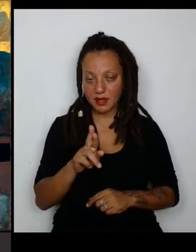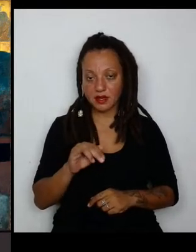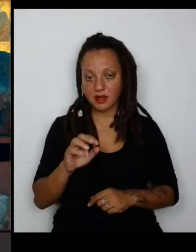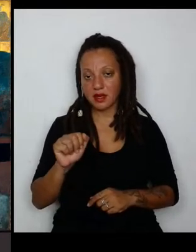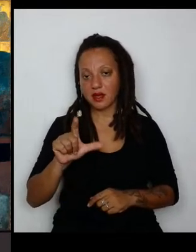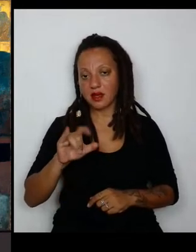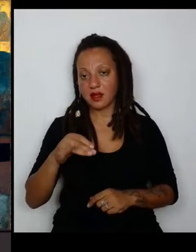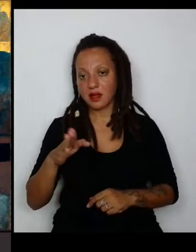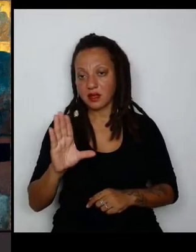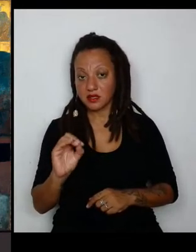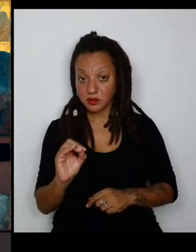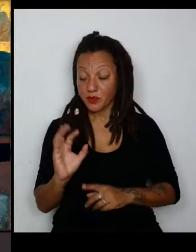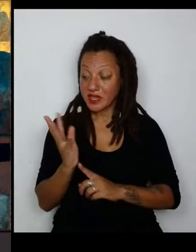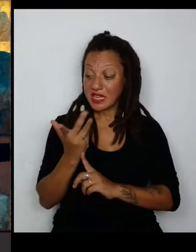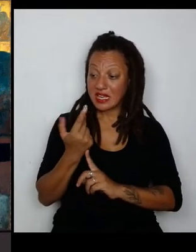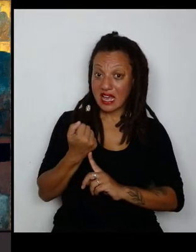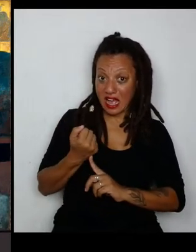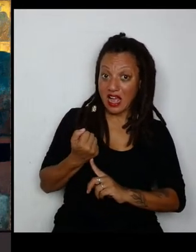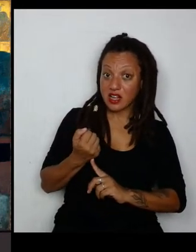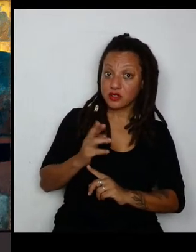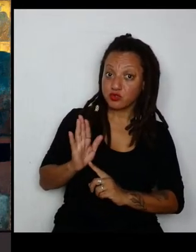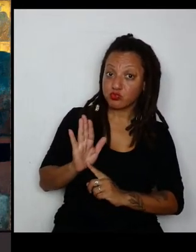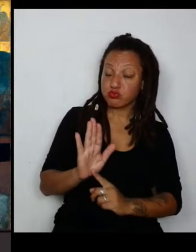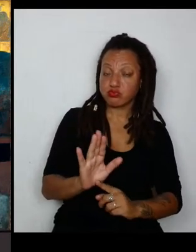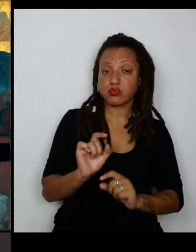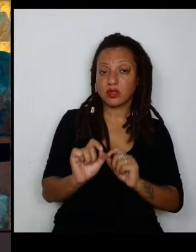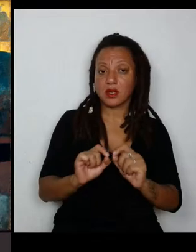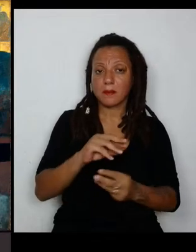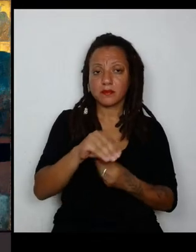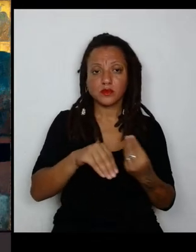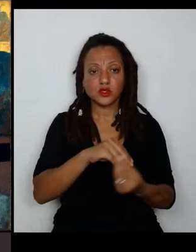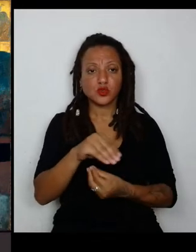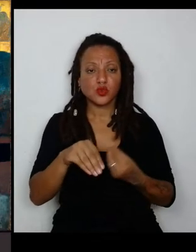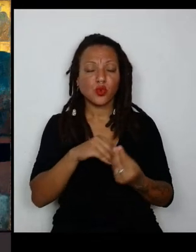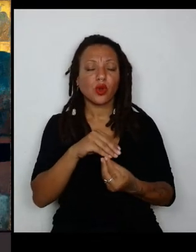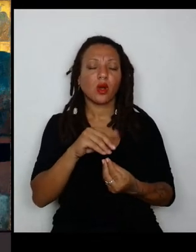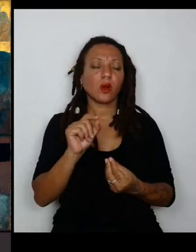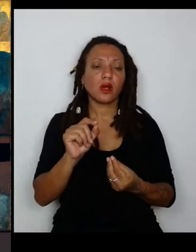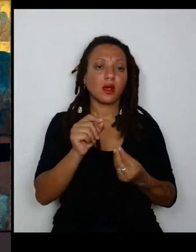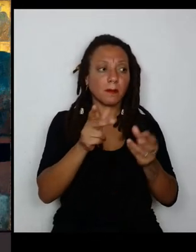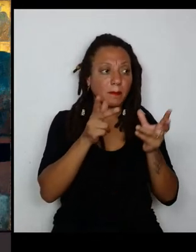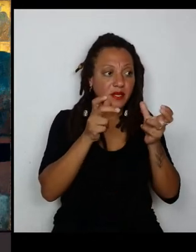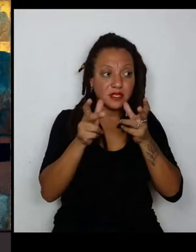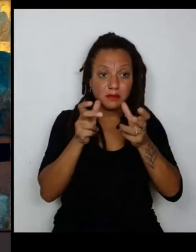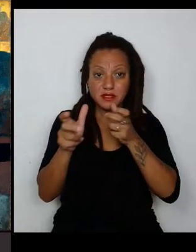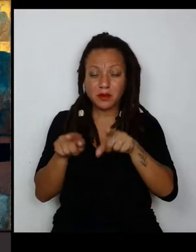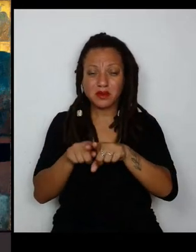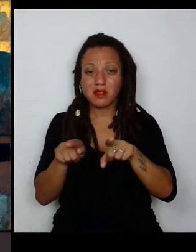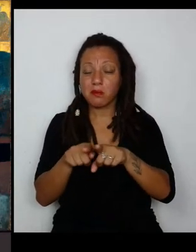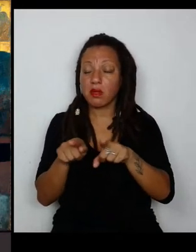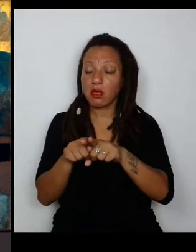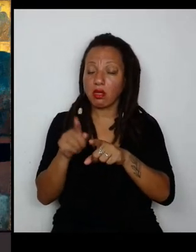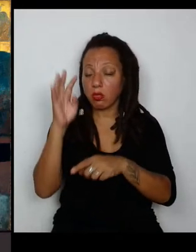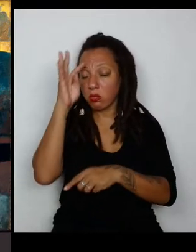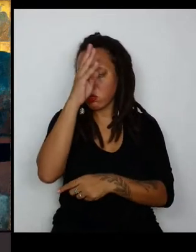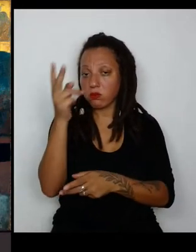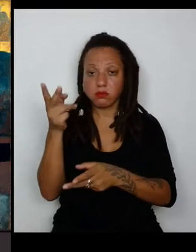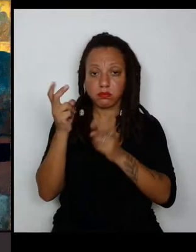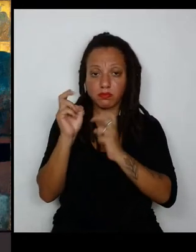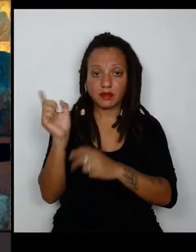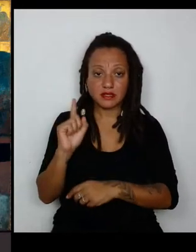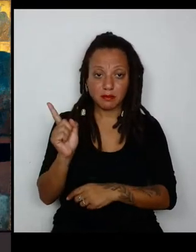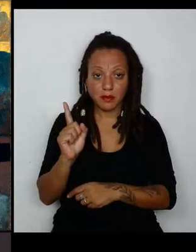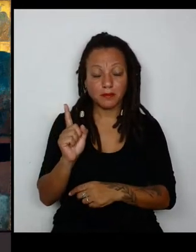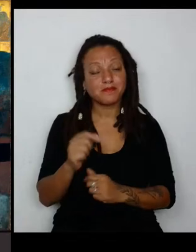exhibited the very same mixture of insight and blindness and that's what's perhaps so remarkable about gauguin that his art and life and